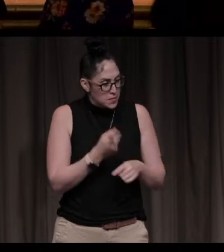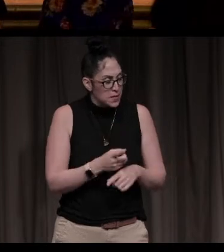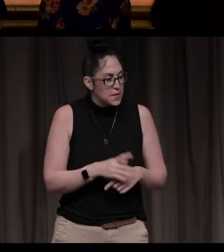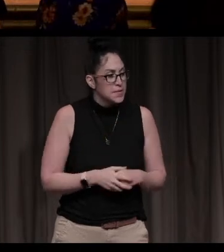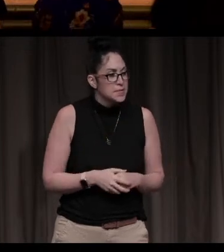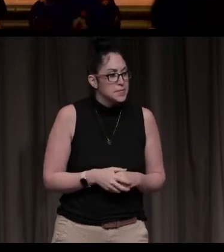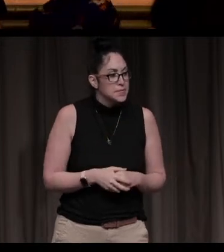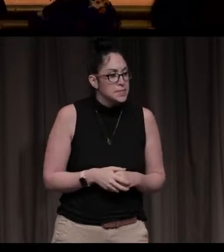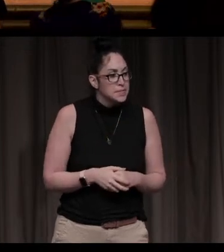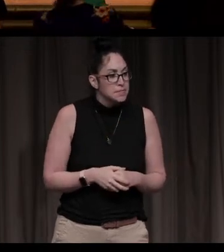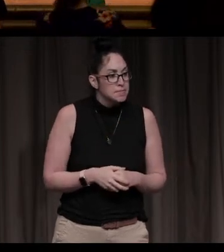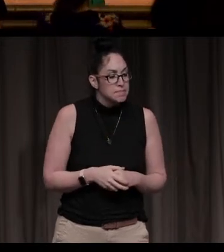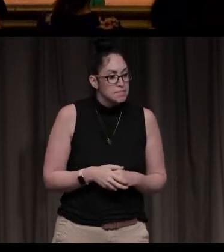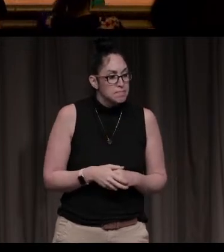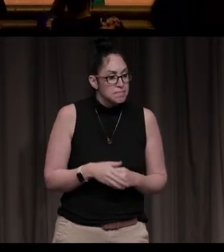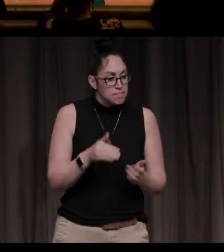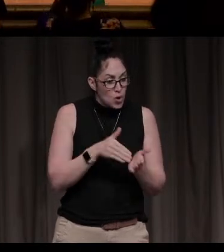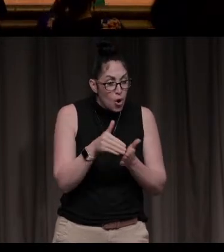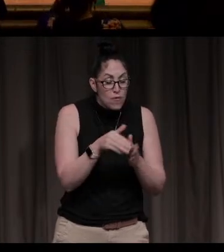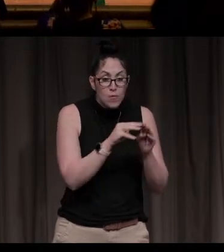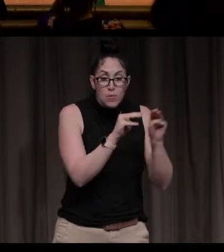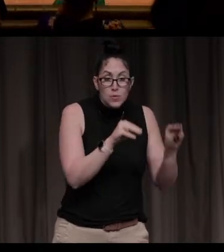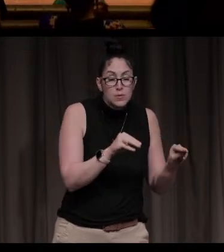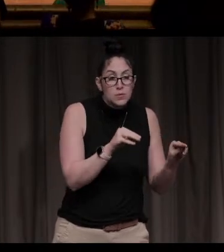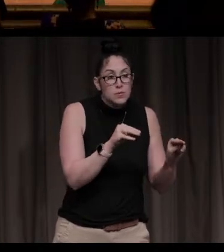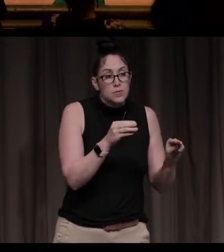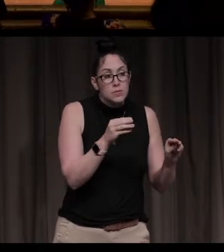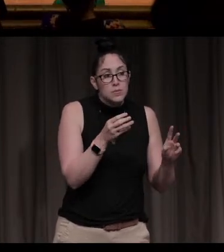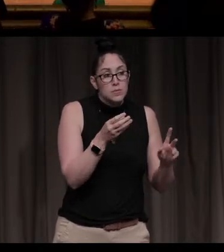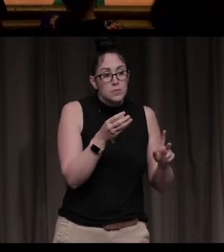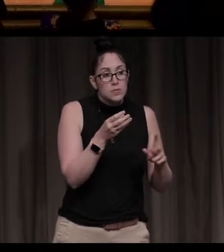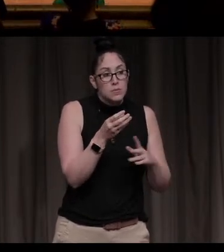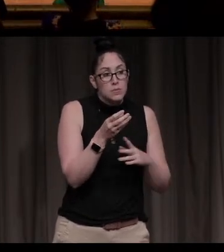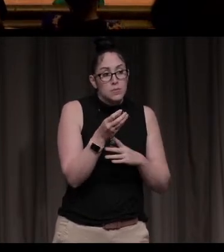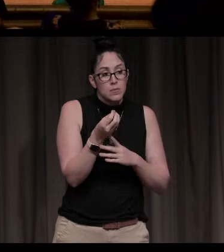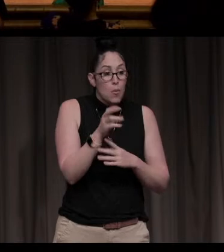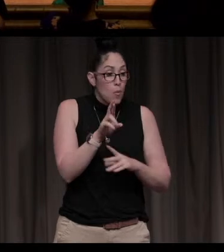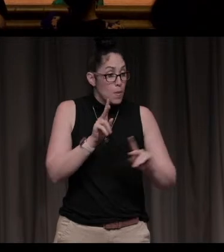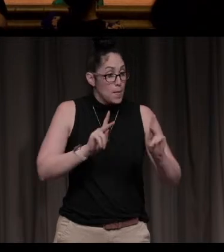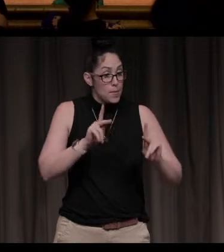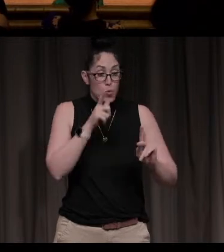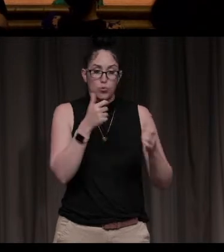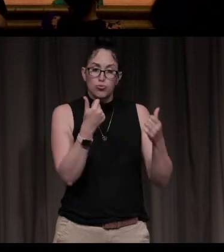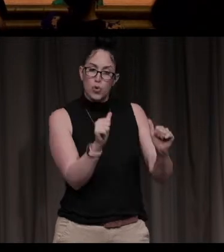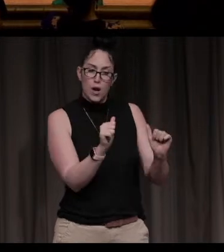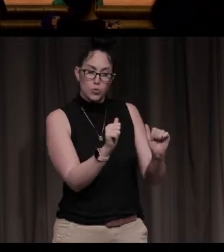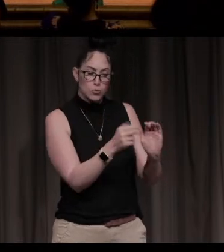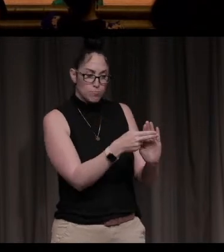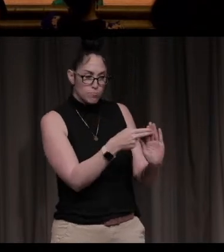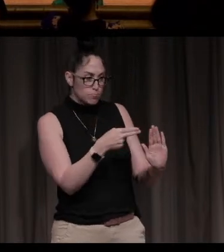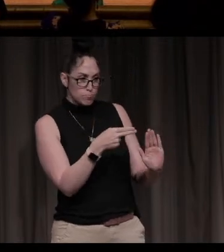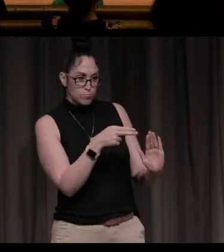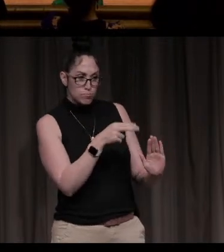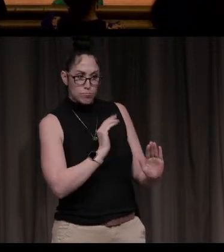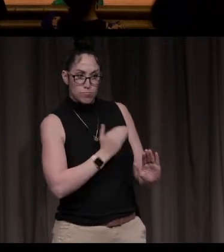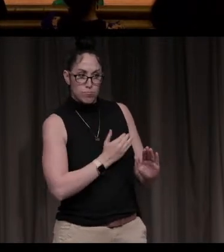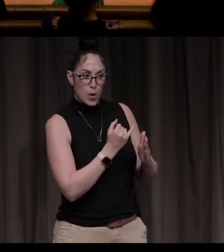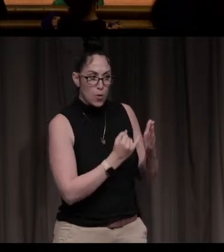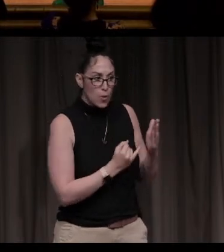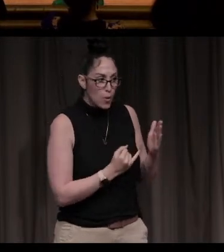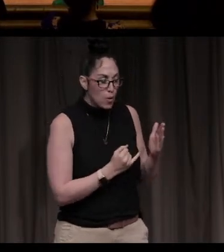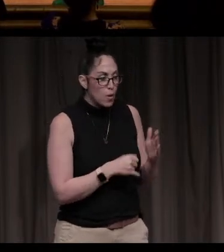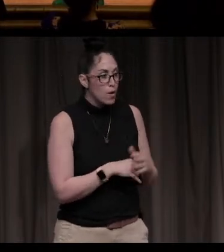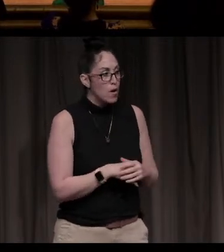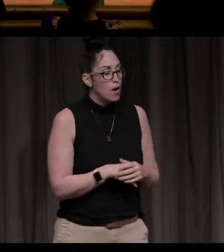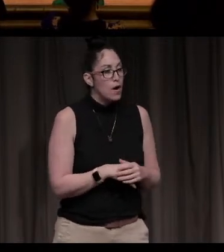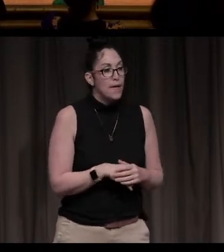oftentimes museums or people that are trying to label, right, when we're working with